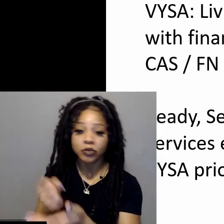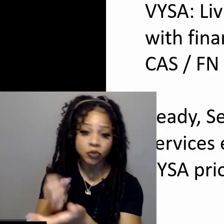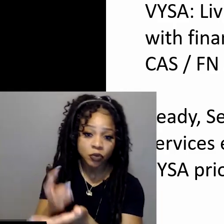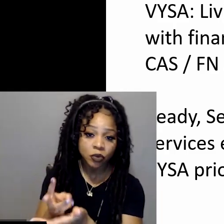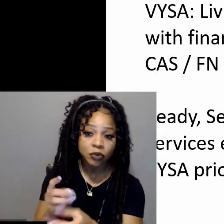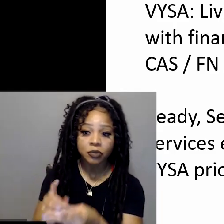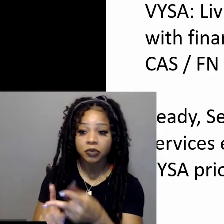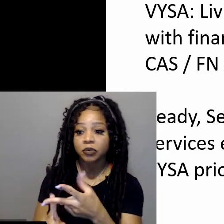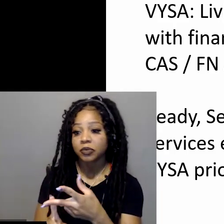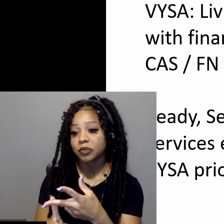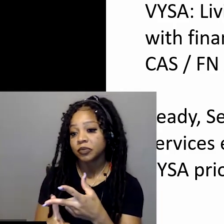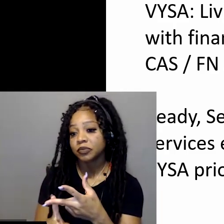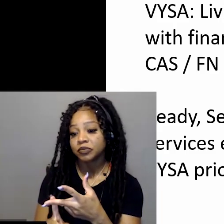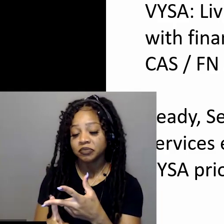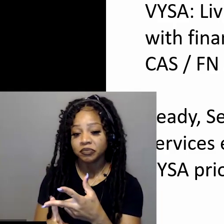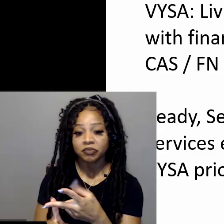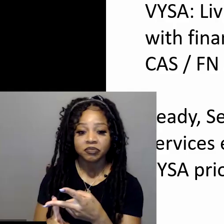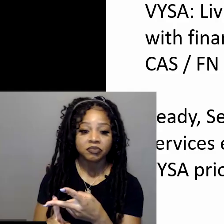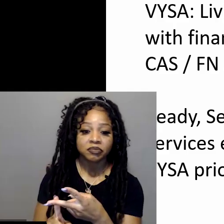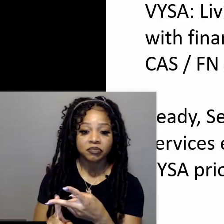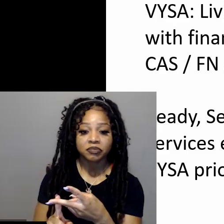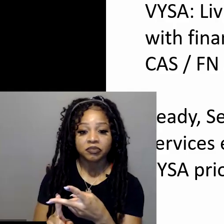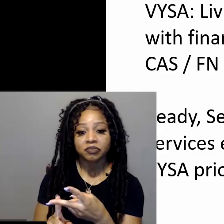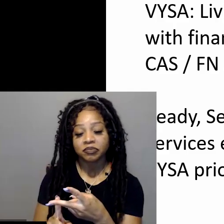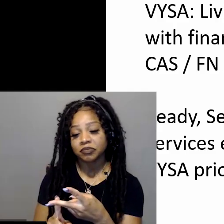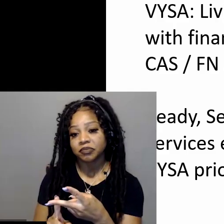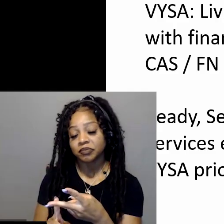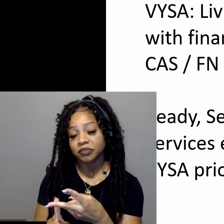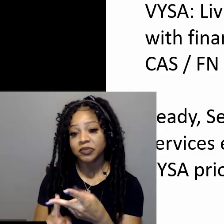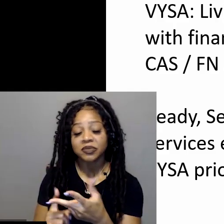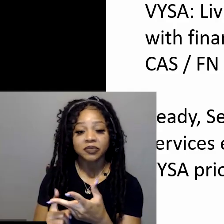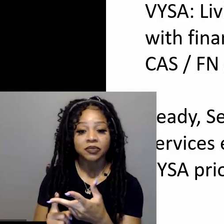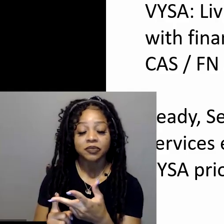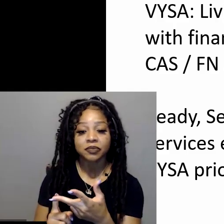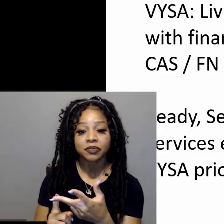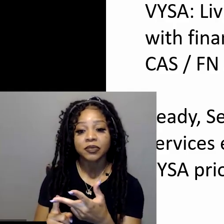involved that helps them with a number of things. Sometimes they've